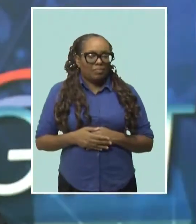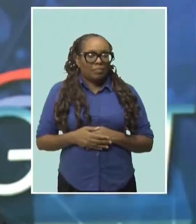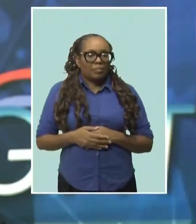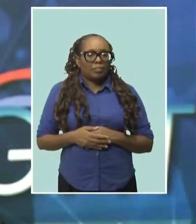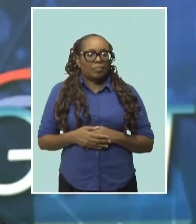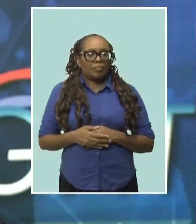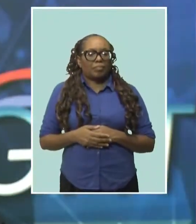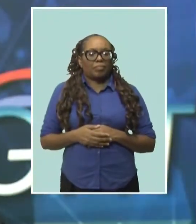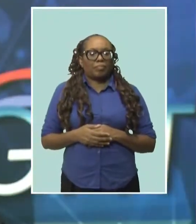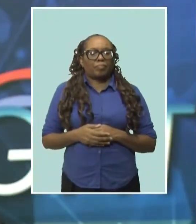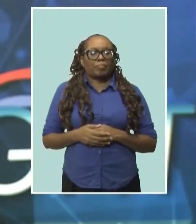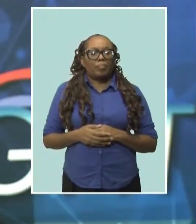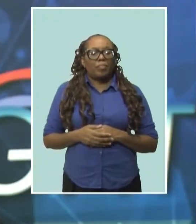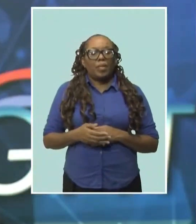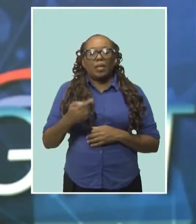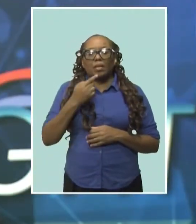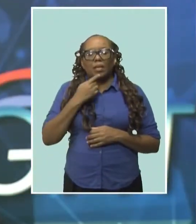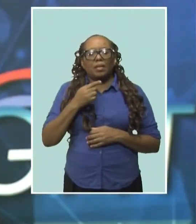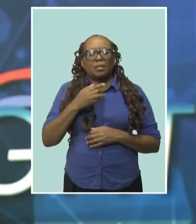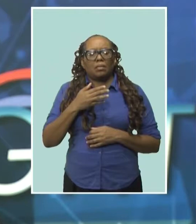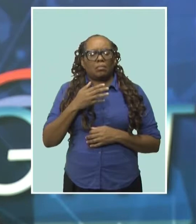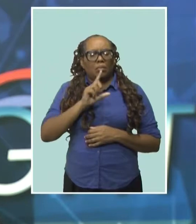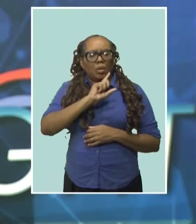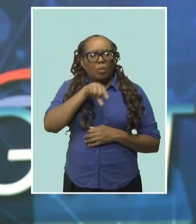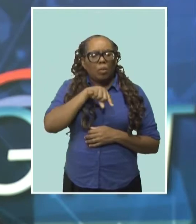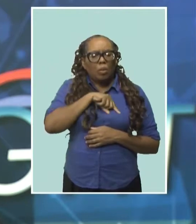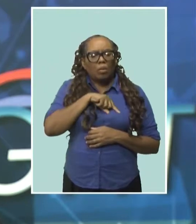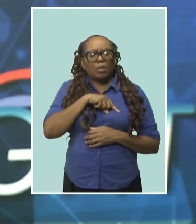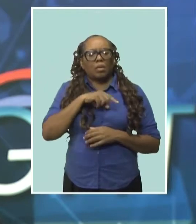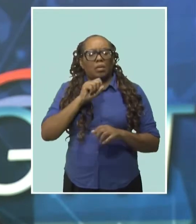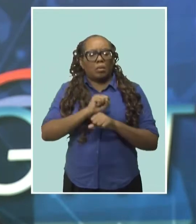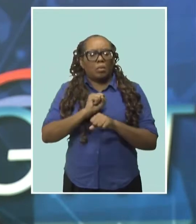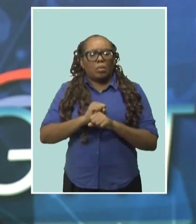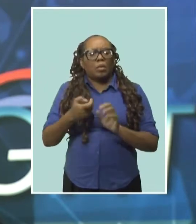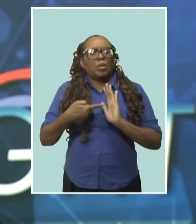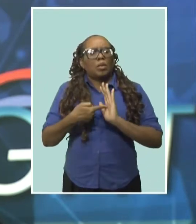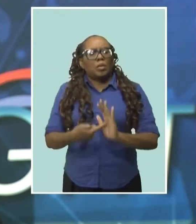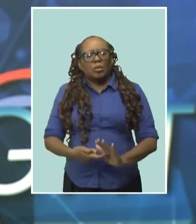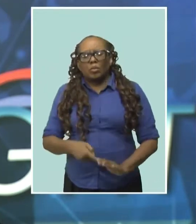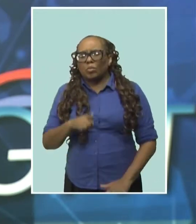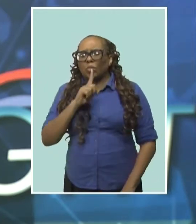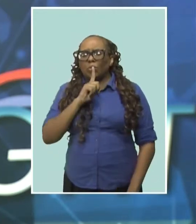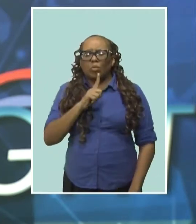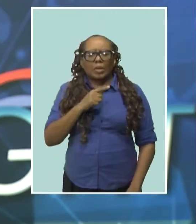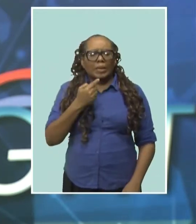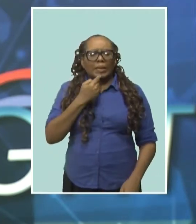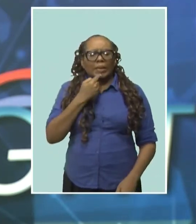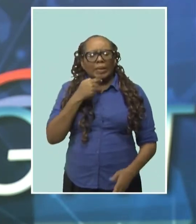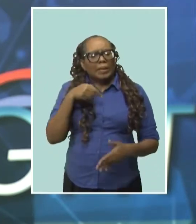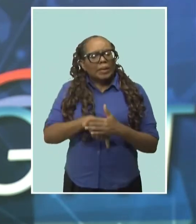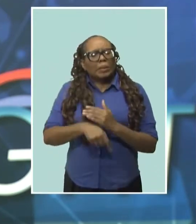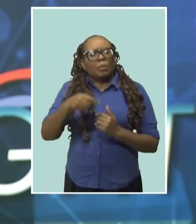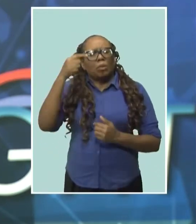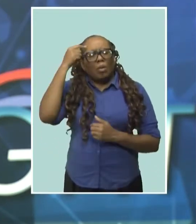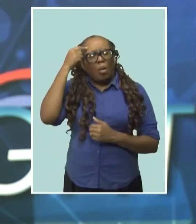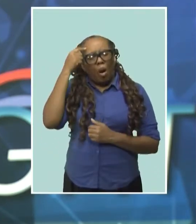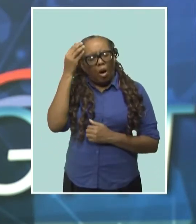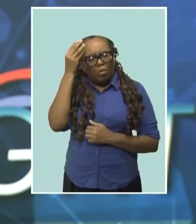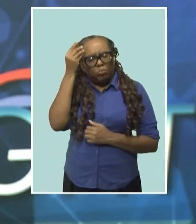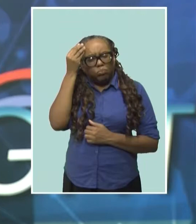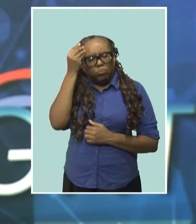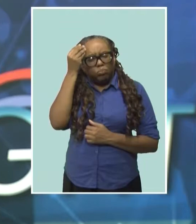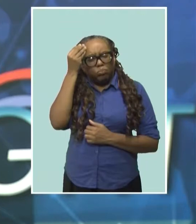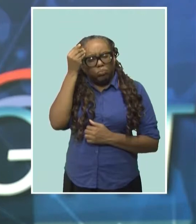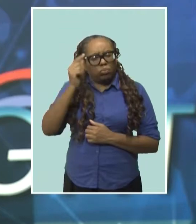The meteorologist said the quality of the work rendered by the students reflected a sense of deep thought and concentration. She said it was